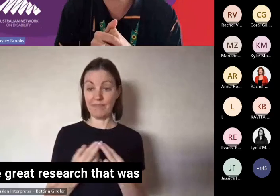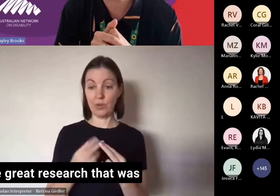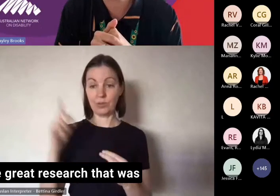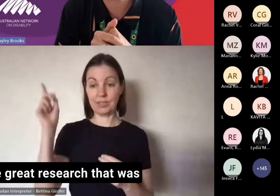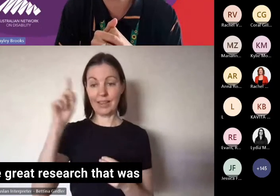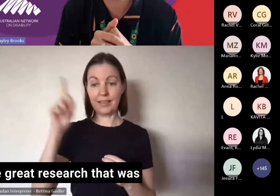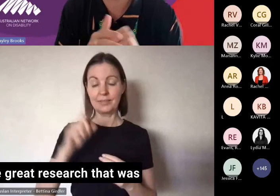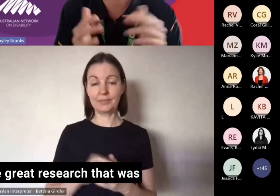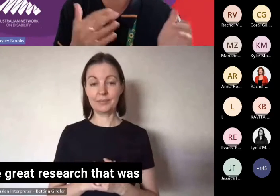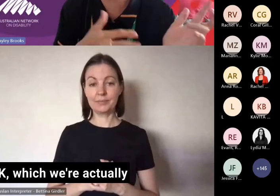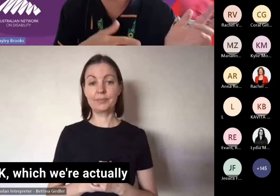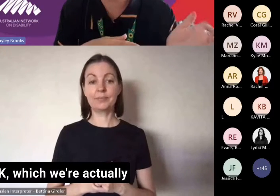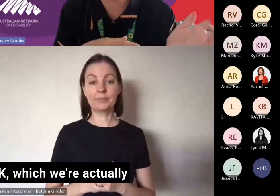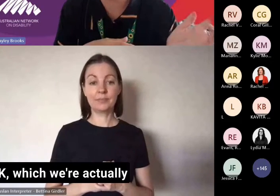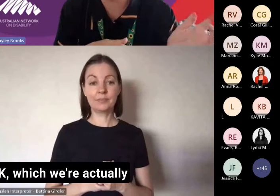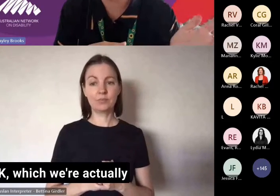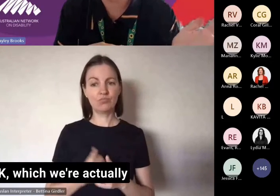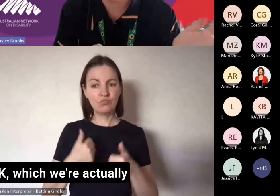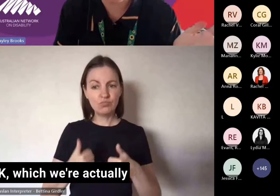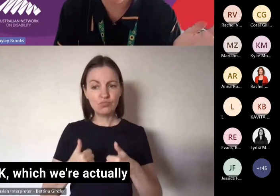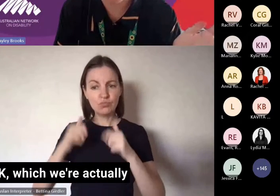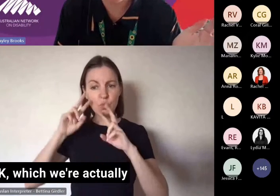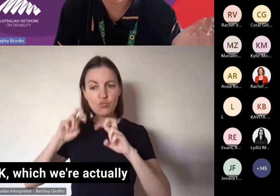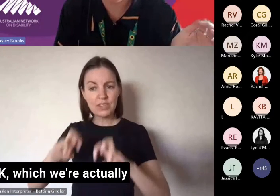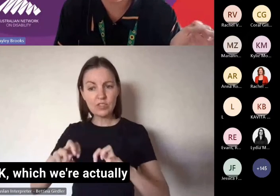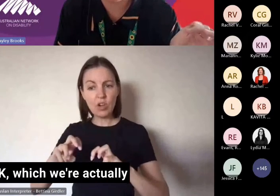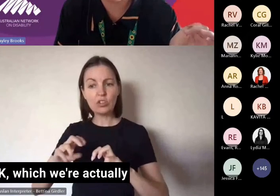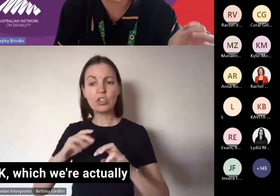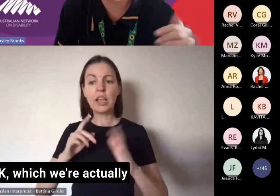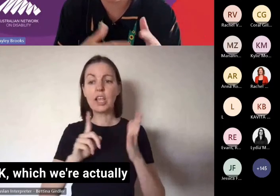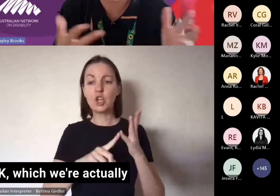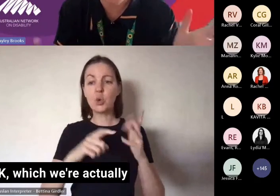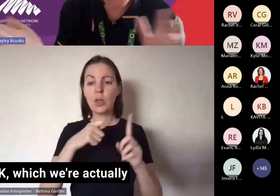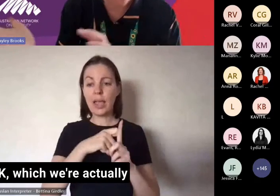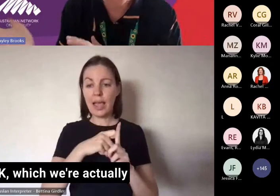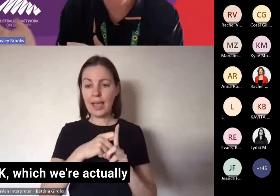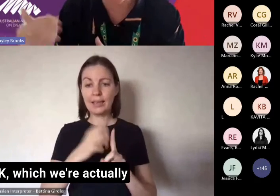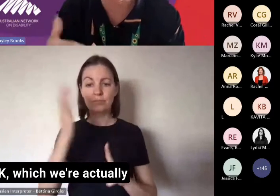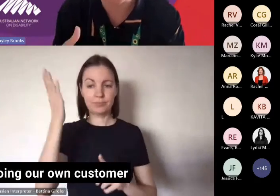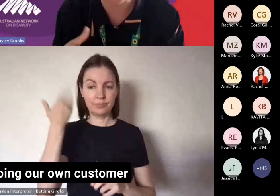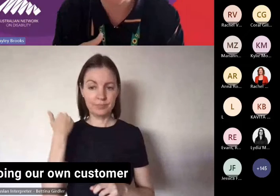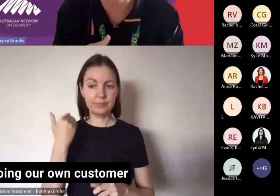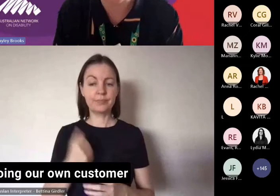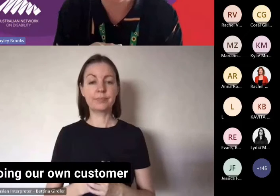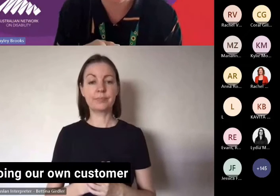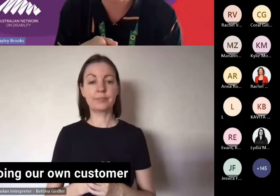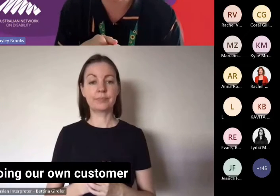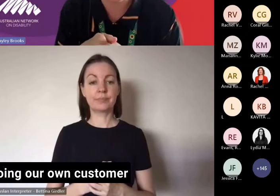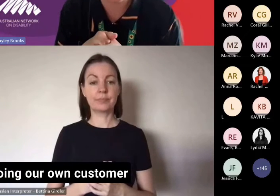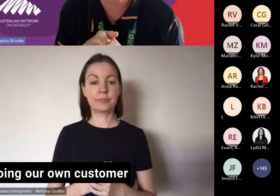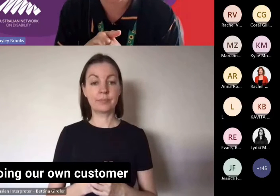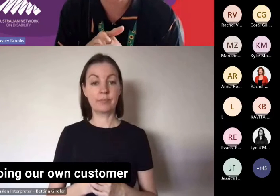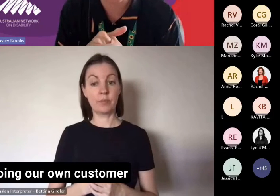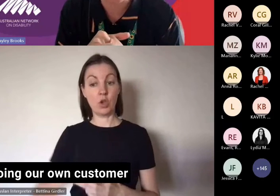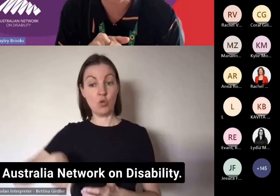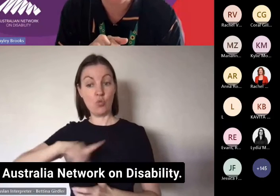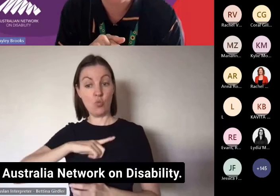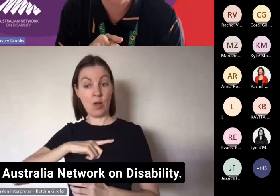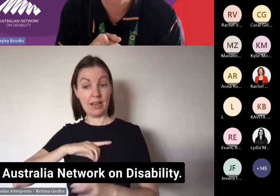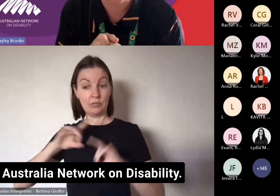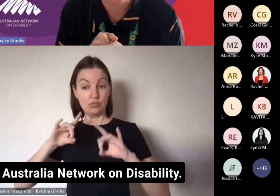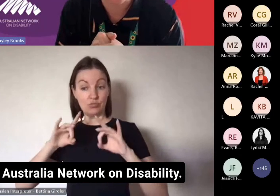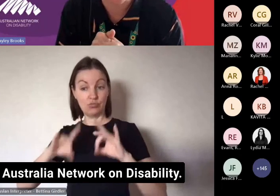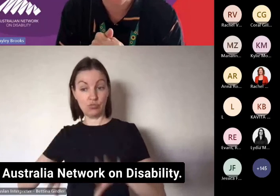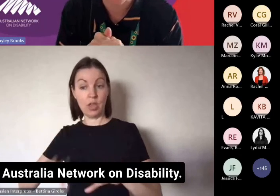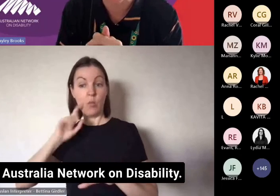some great research that was done in the UK, which we're actually going to be doing our own customer